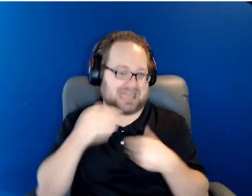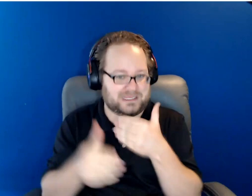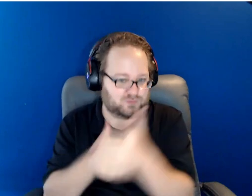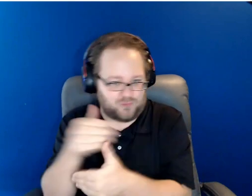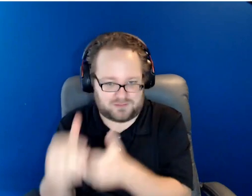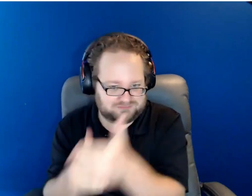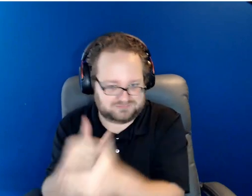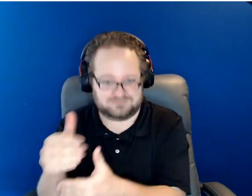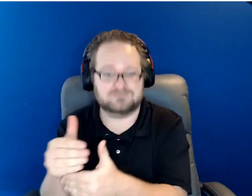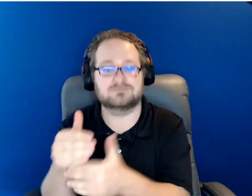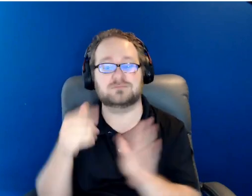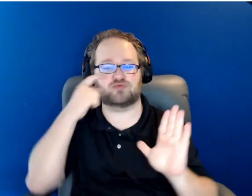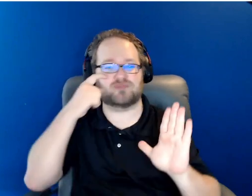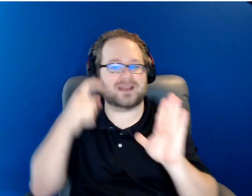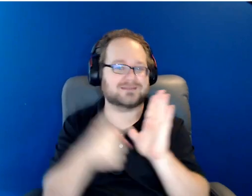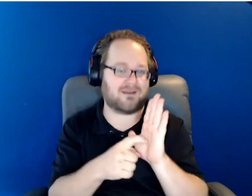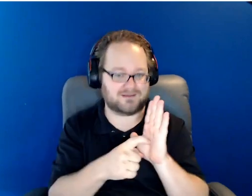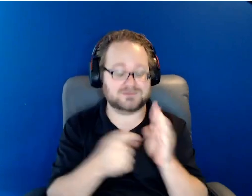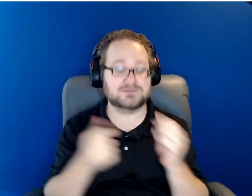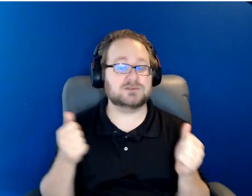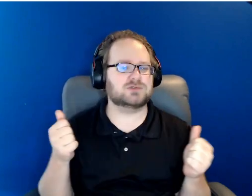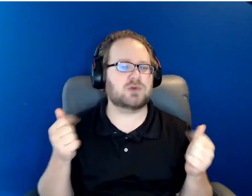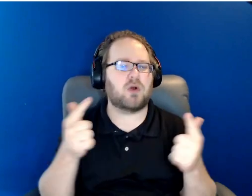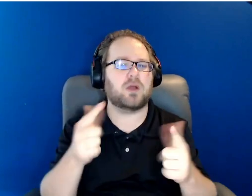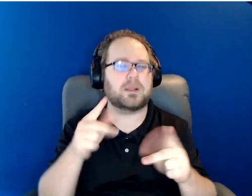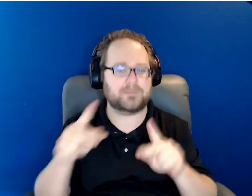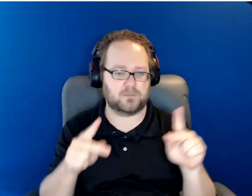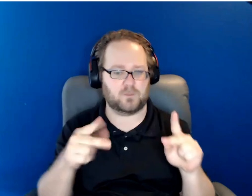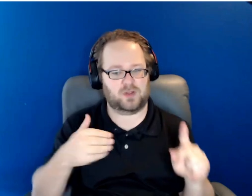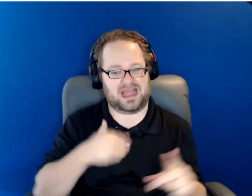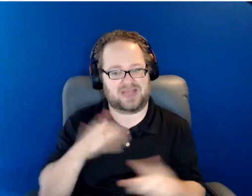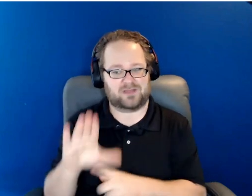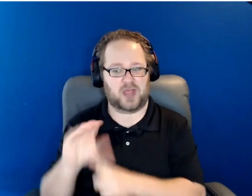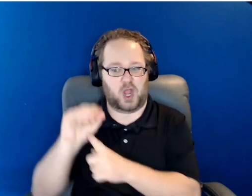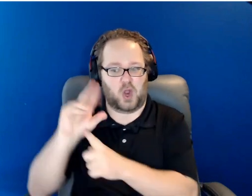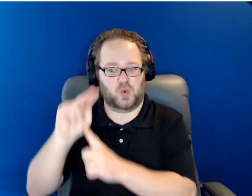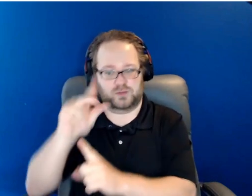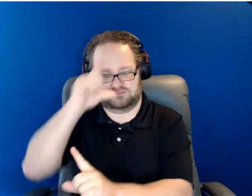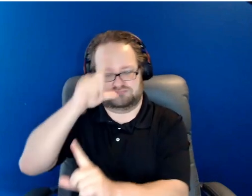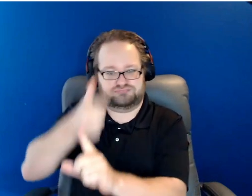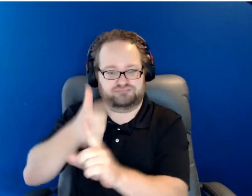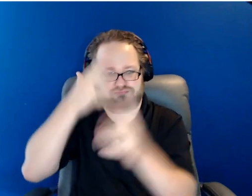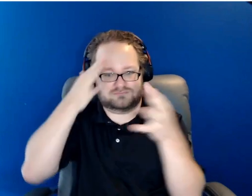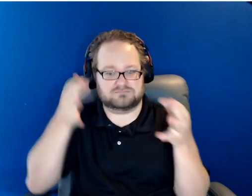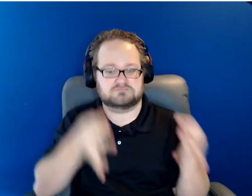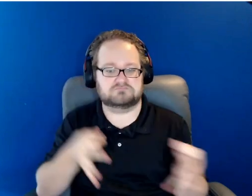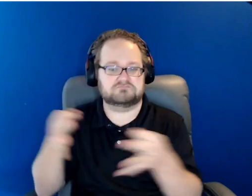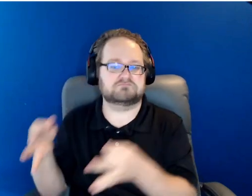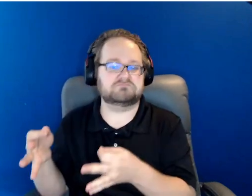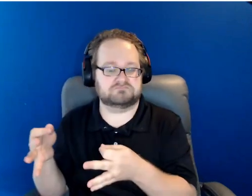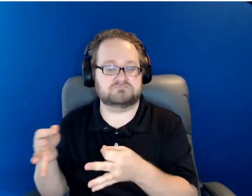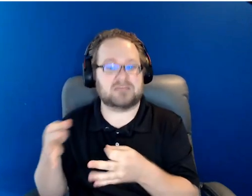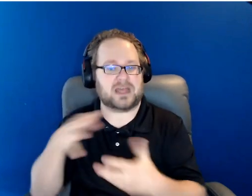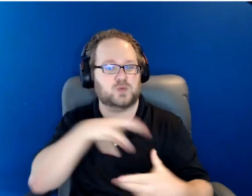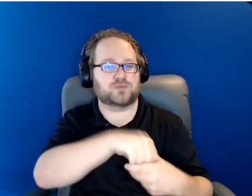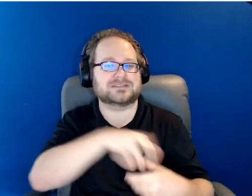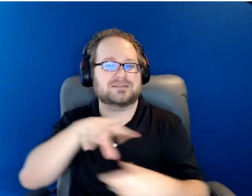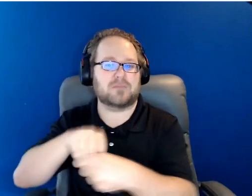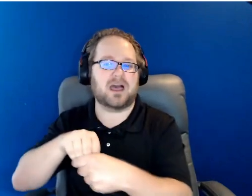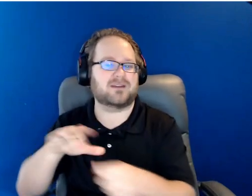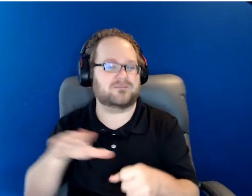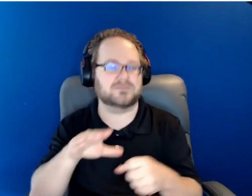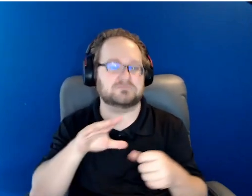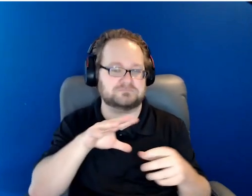the right to live with dignity, make their own choices, and participate fully in society. And we